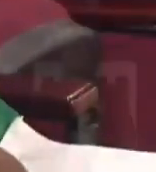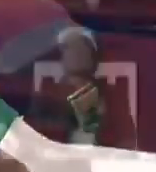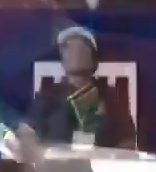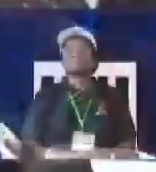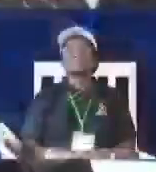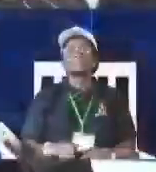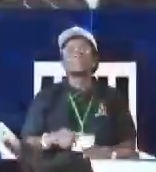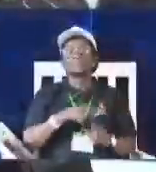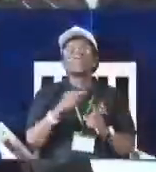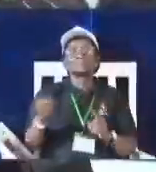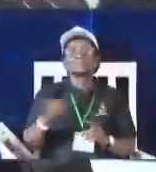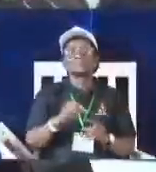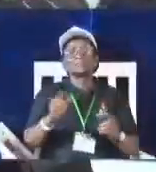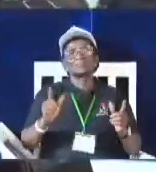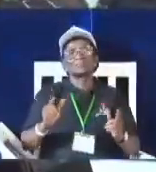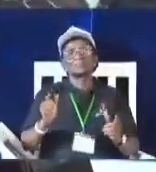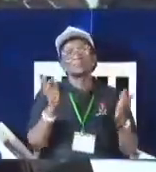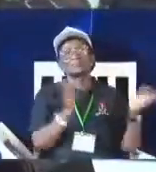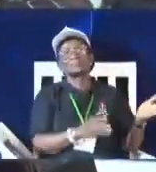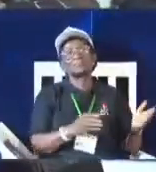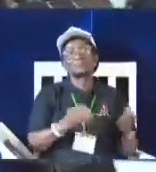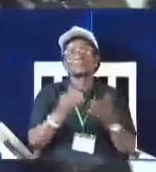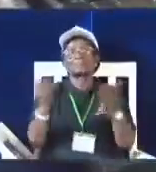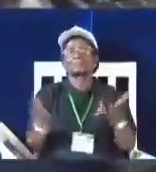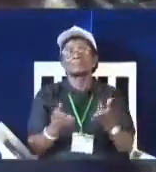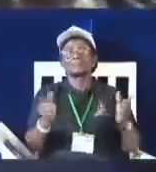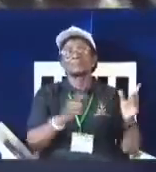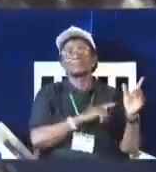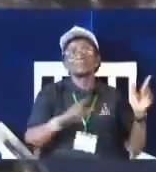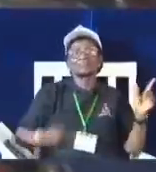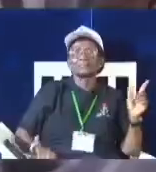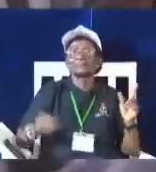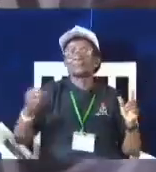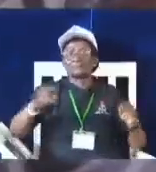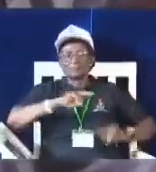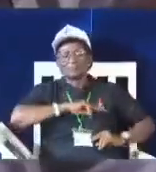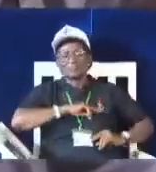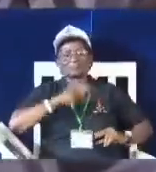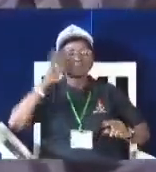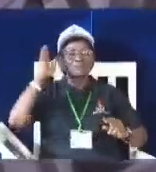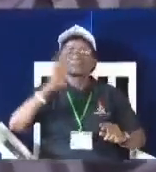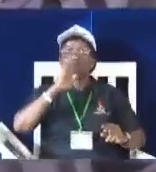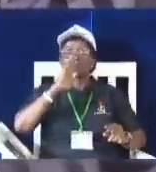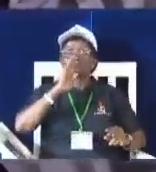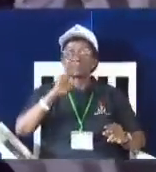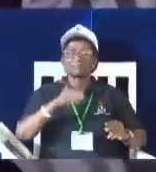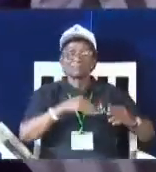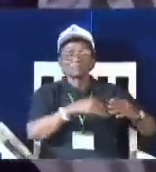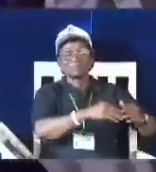When you live here, the Lord of hosts will be behind you.